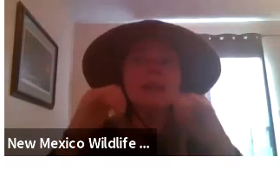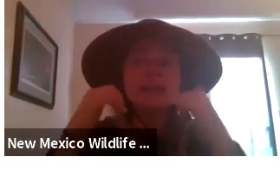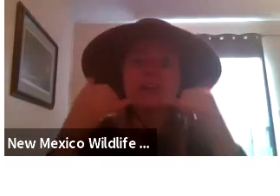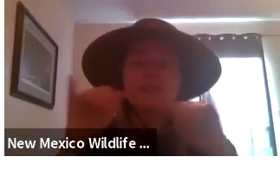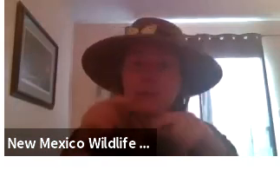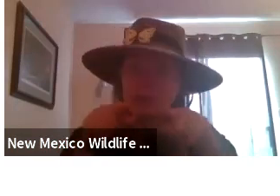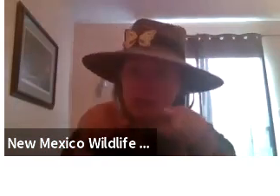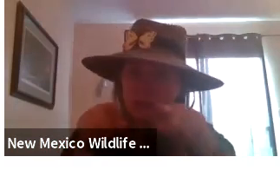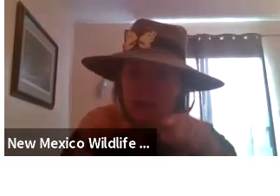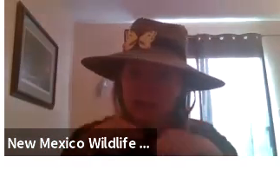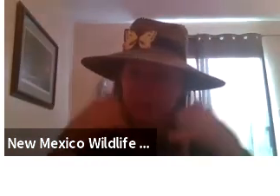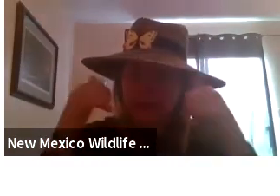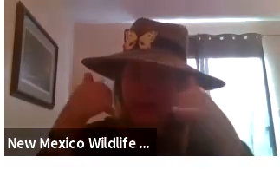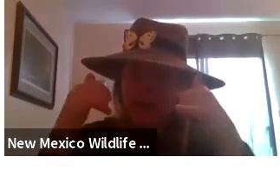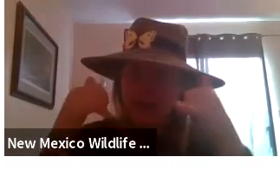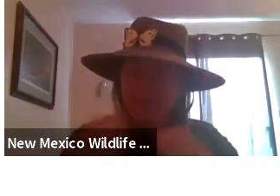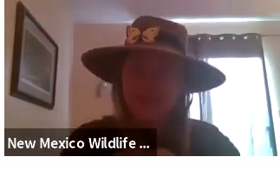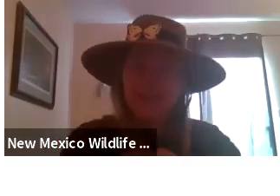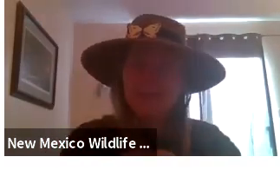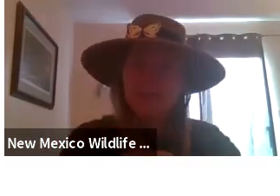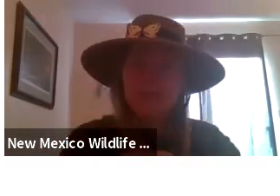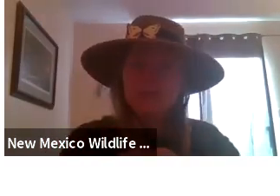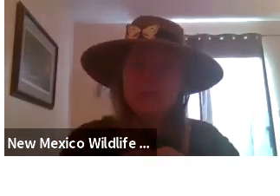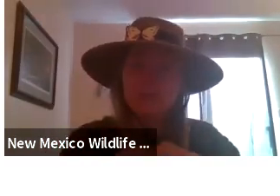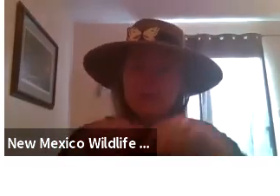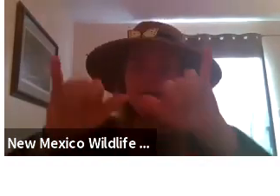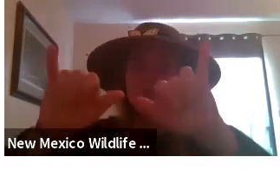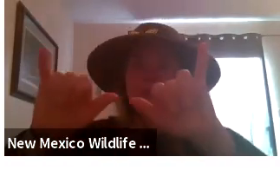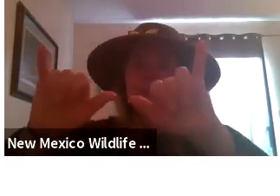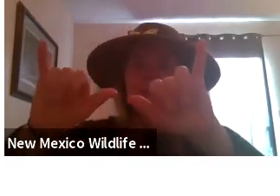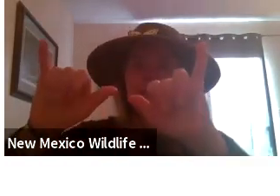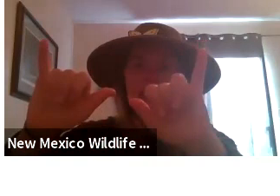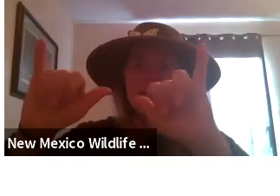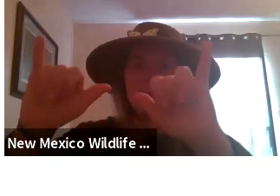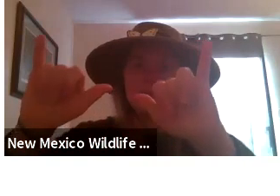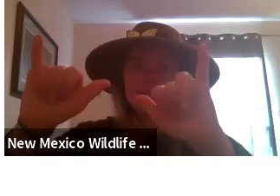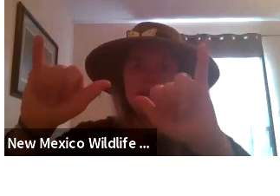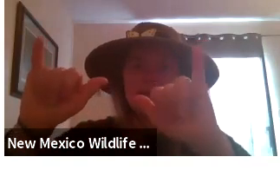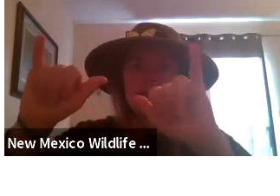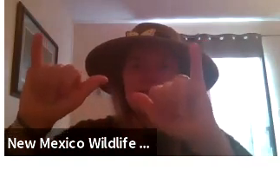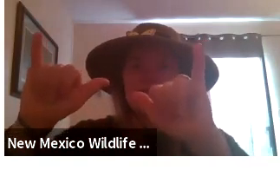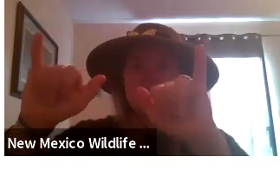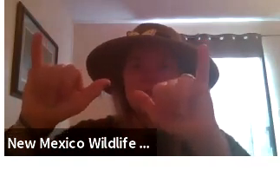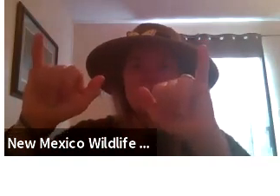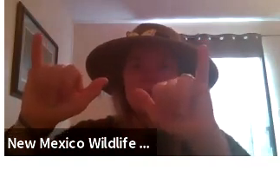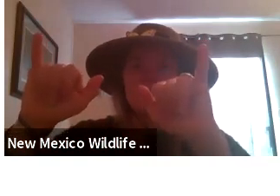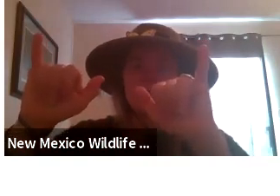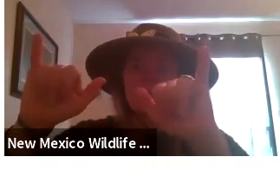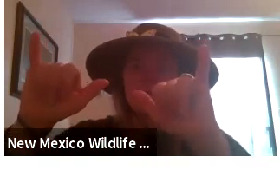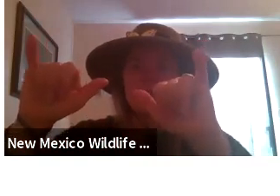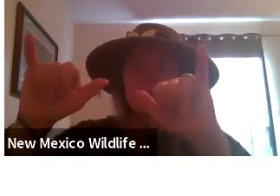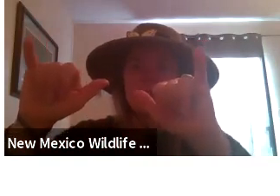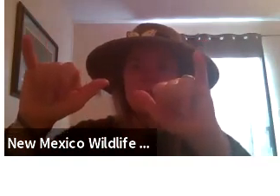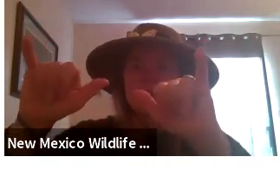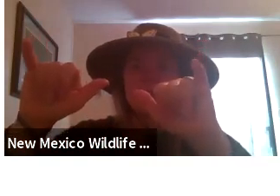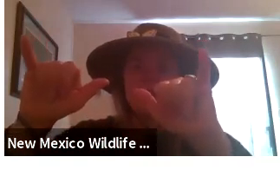a really good time. Do you like to play? I bet you do. So we sign play like this. You put your